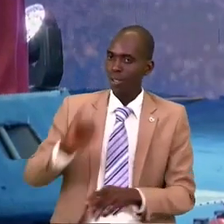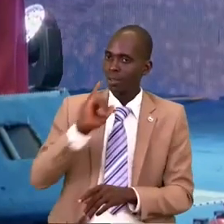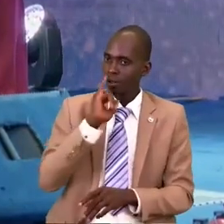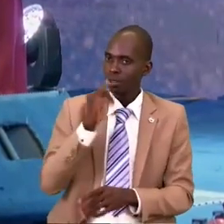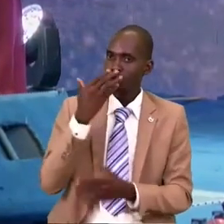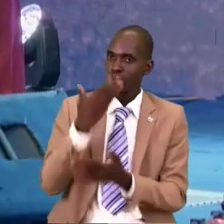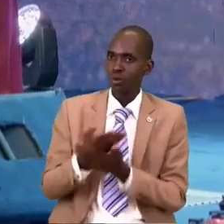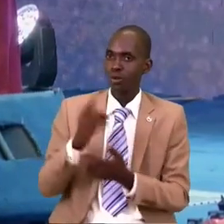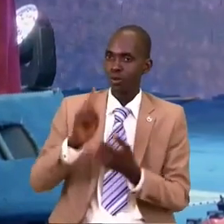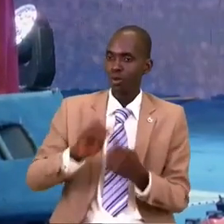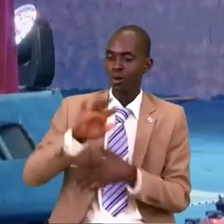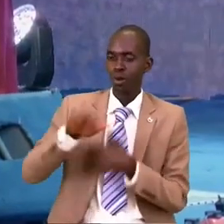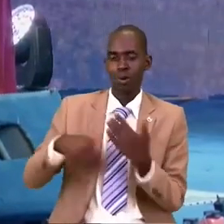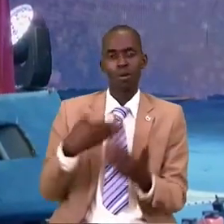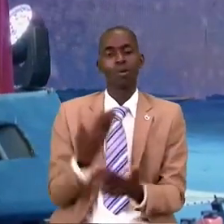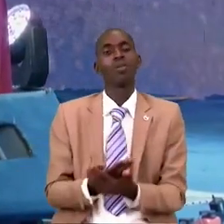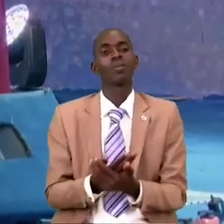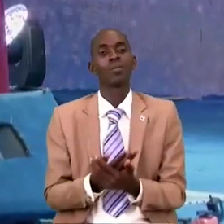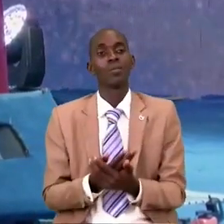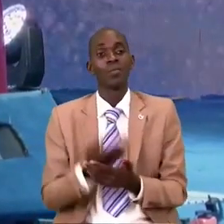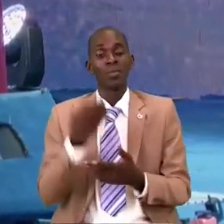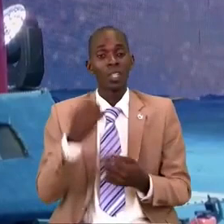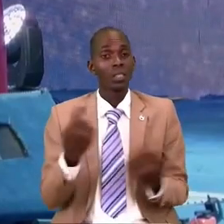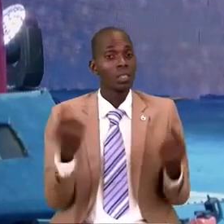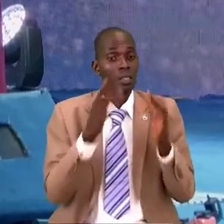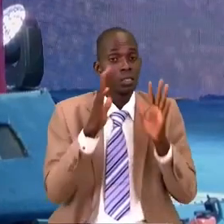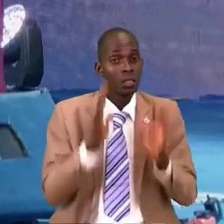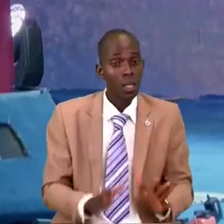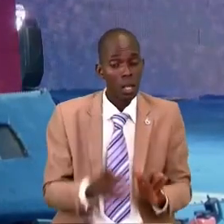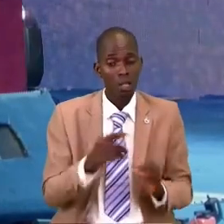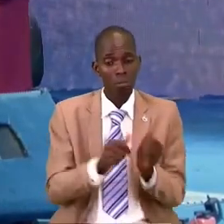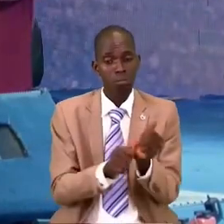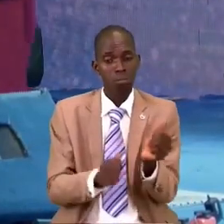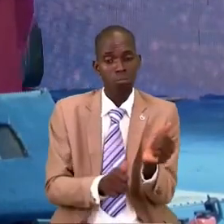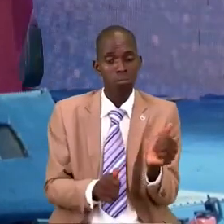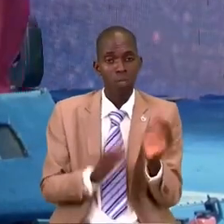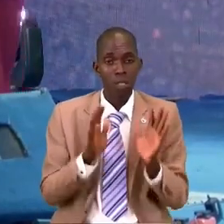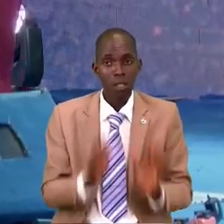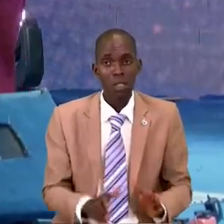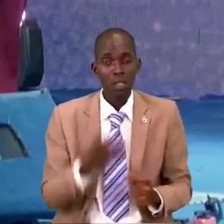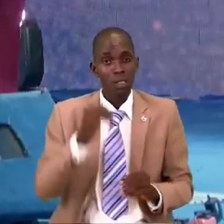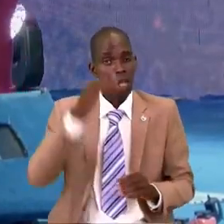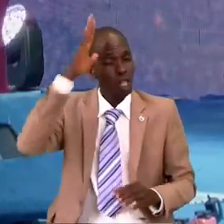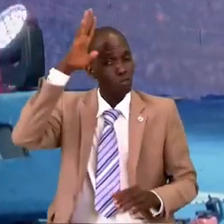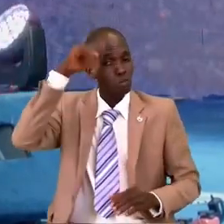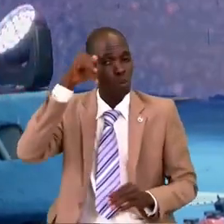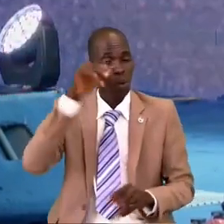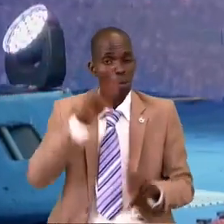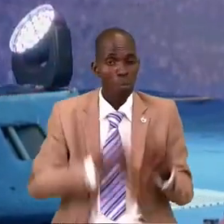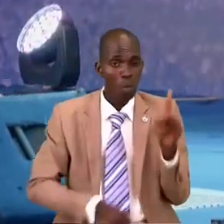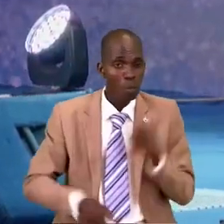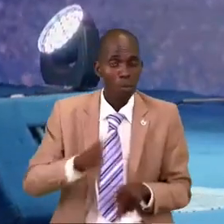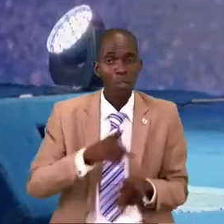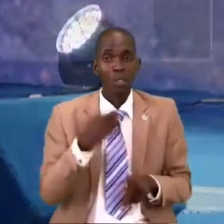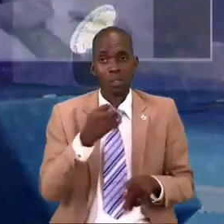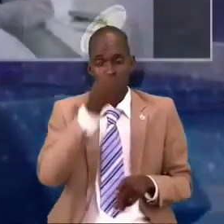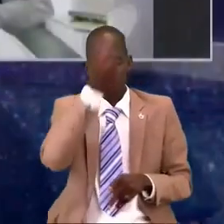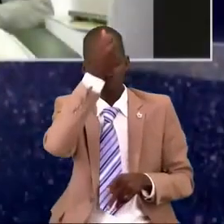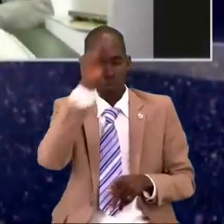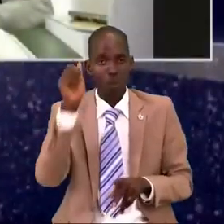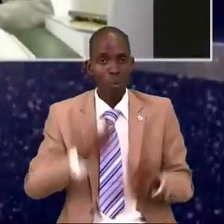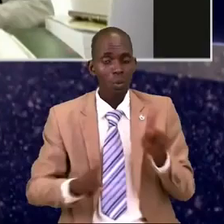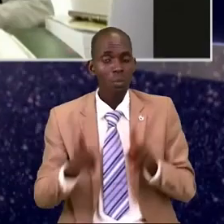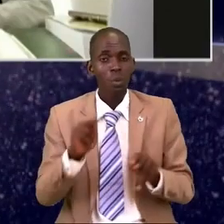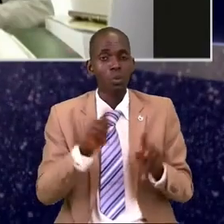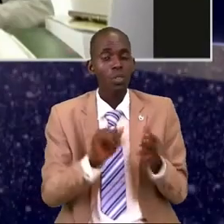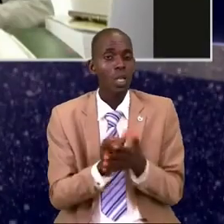are drinking sin like water, and they are eating sin like food, the people who took pleasure in sin,